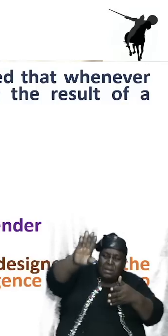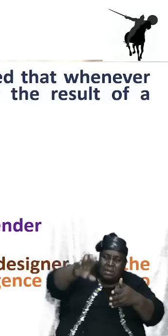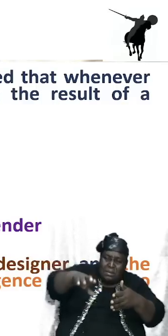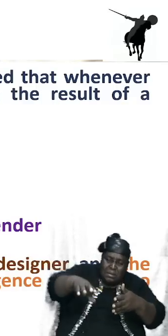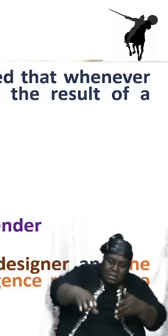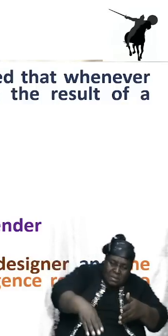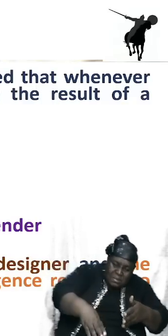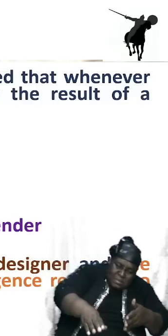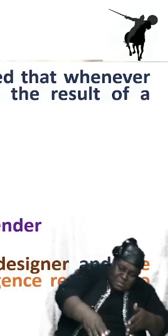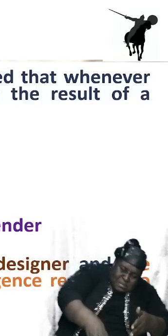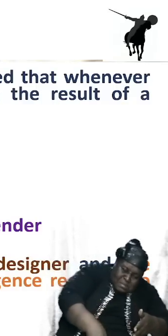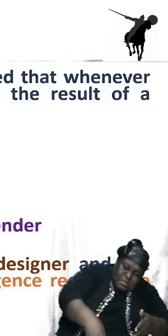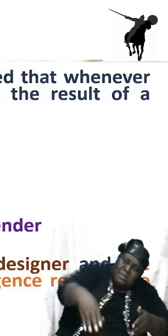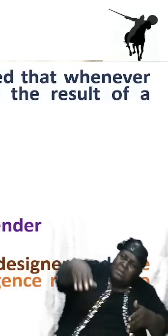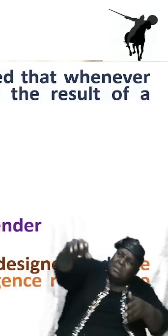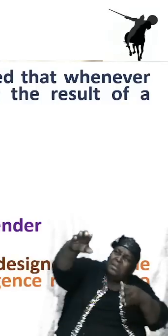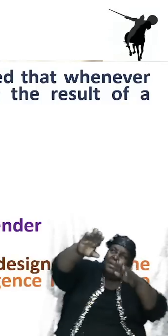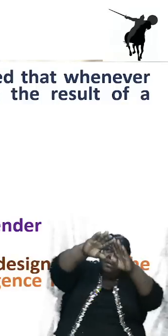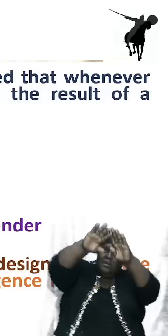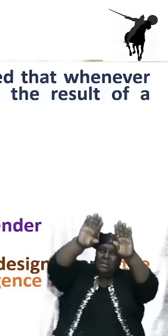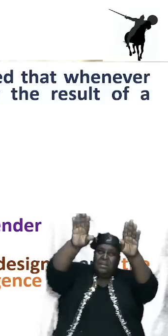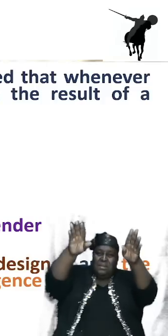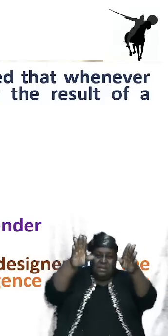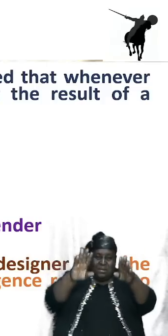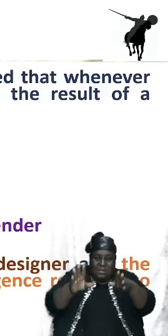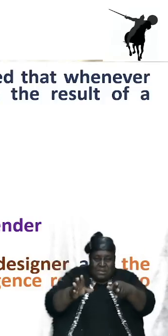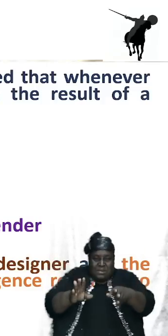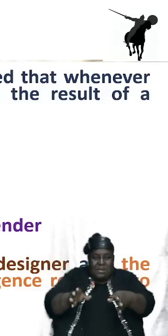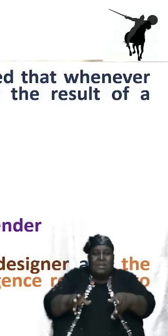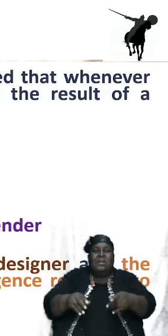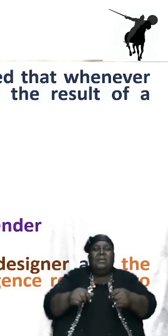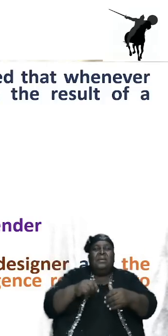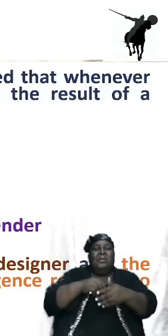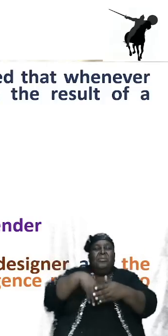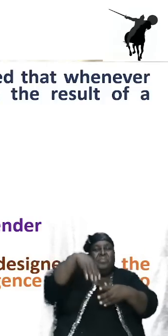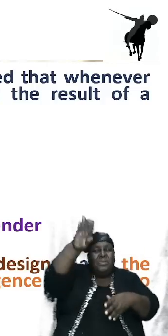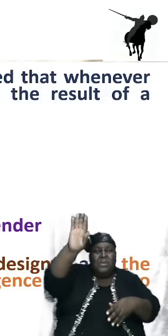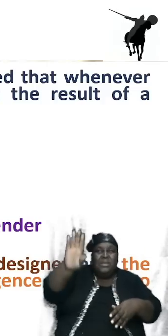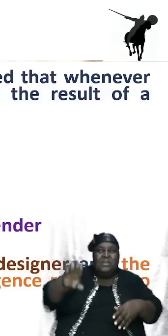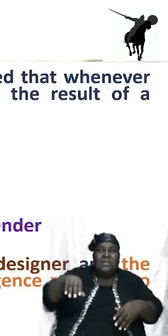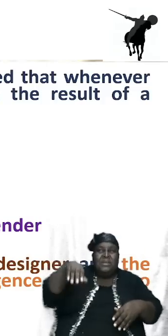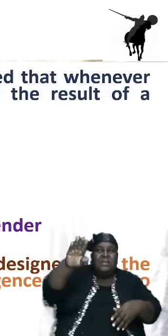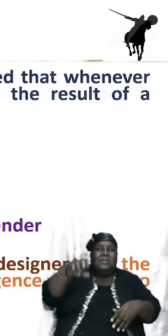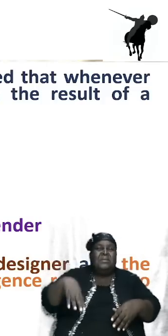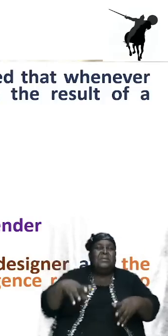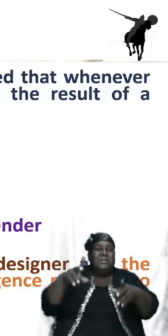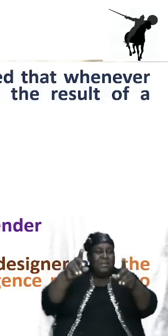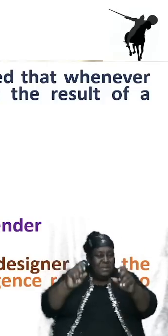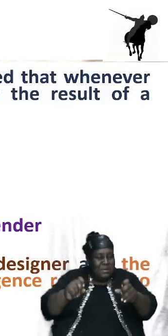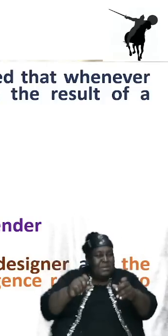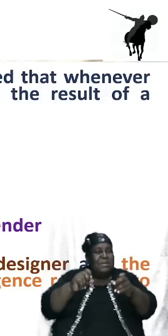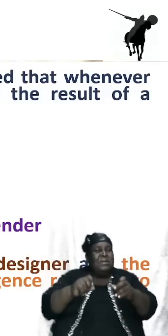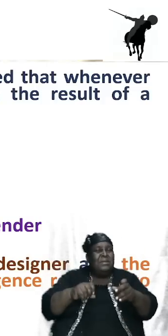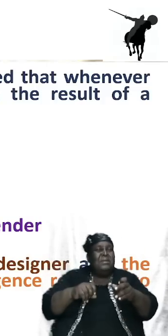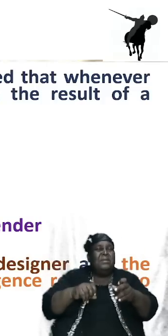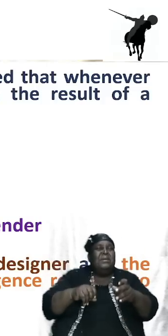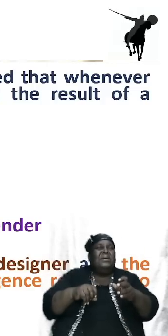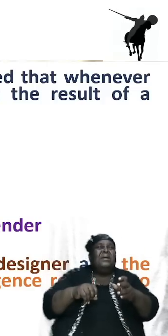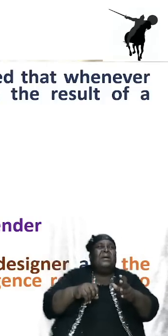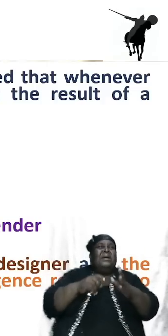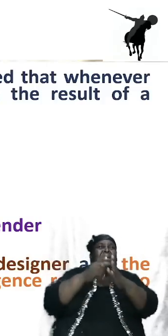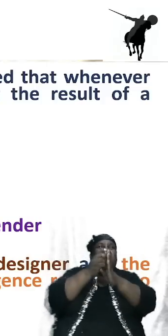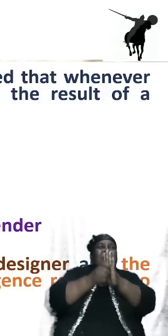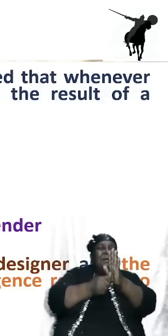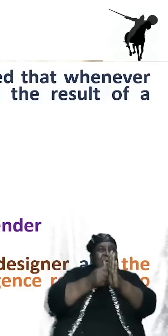it forms out. I don't know. Paintings imply an artist. An encrypted message implies